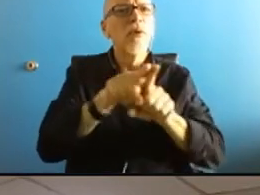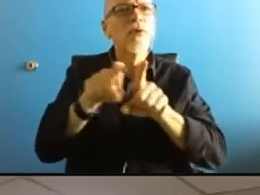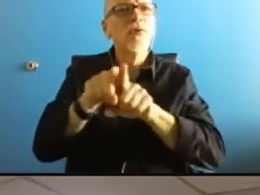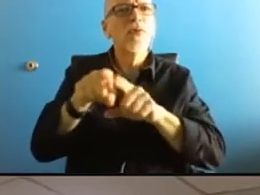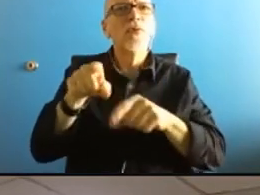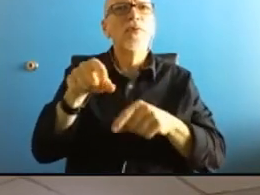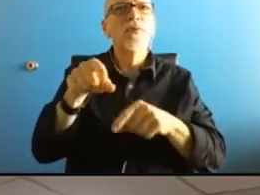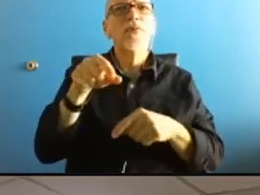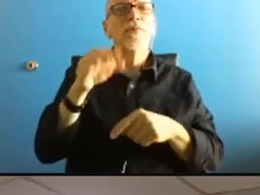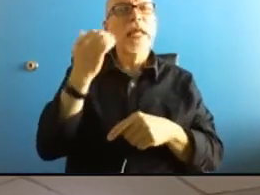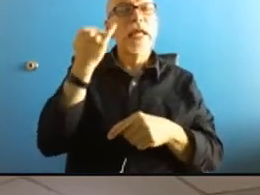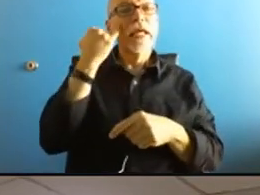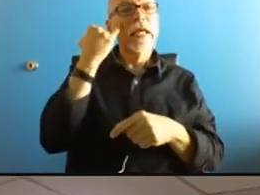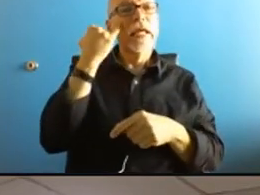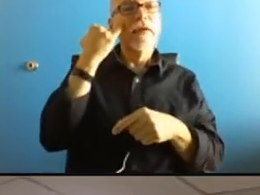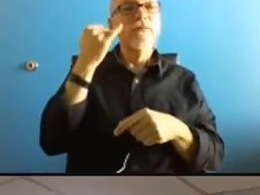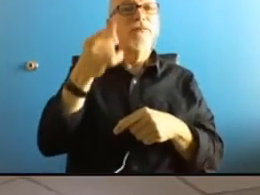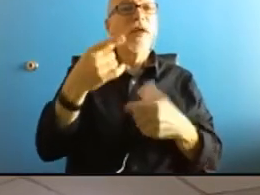you have,